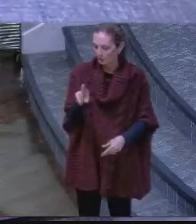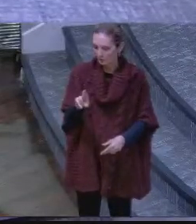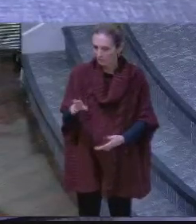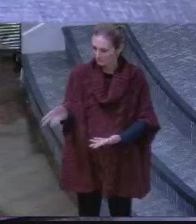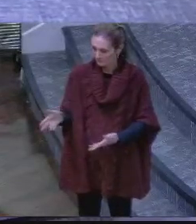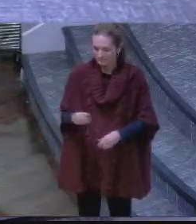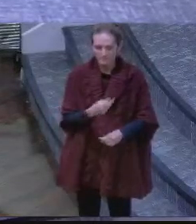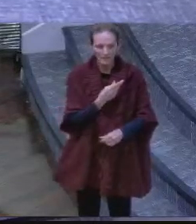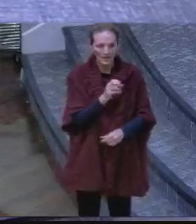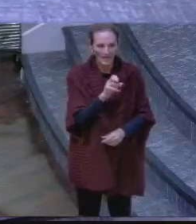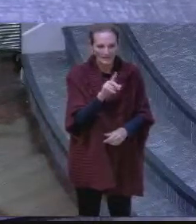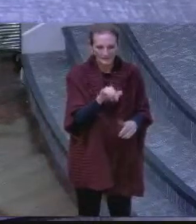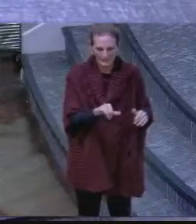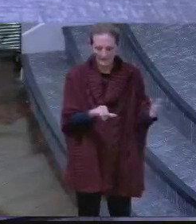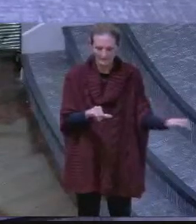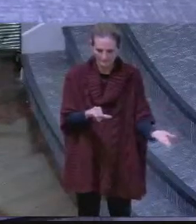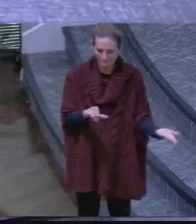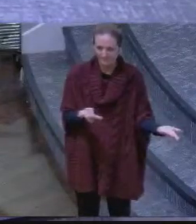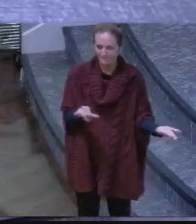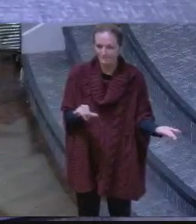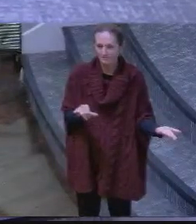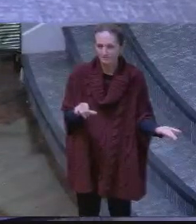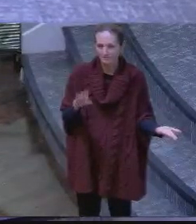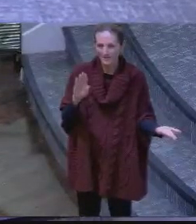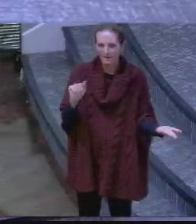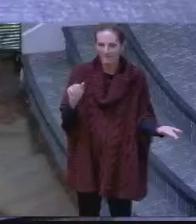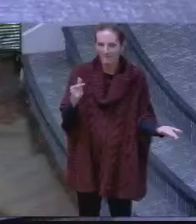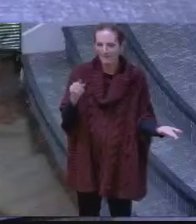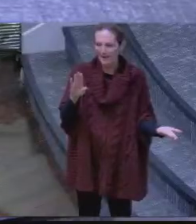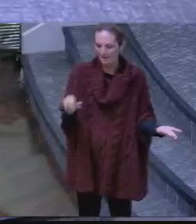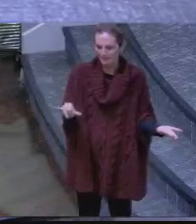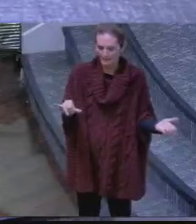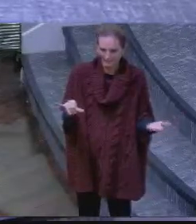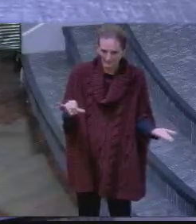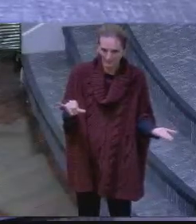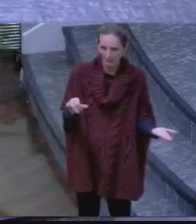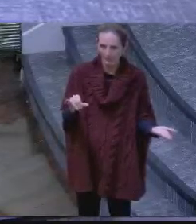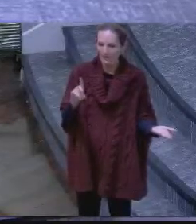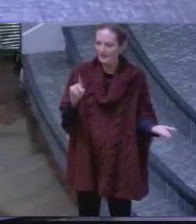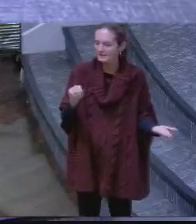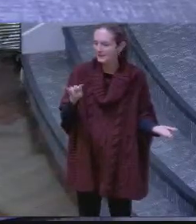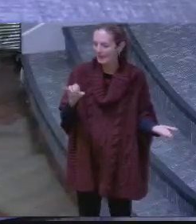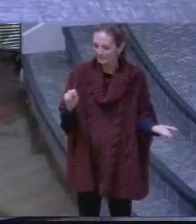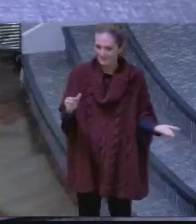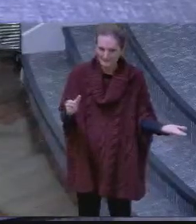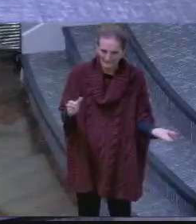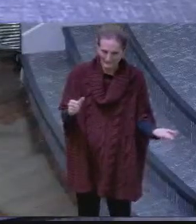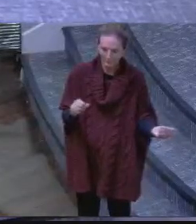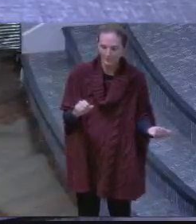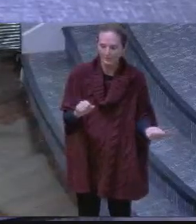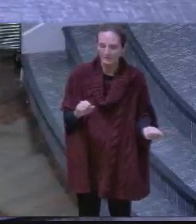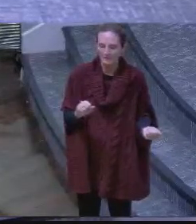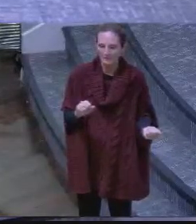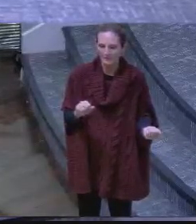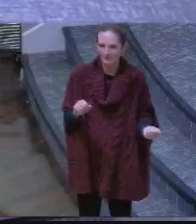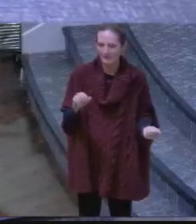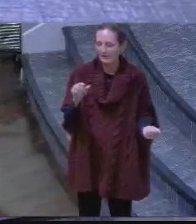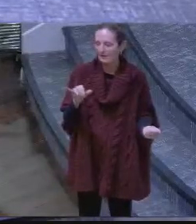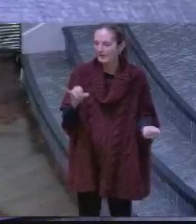Heidi Hensley. Here. Ms. Mary P. Bagby. Ms. Linda Davis. Here. Dr. Patricia